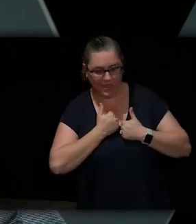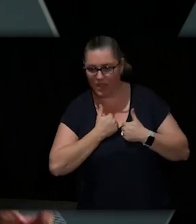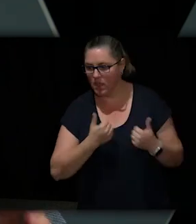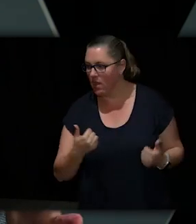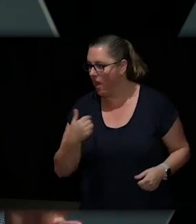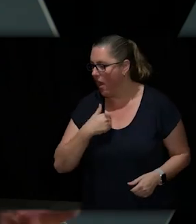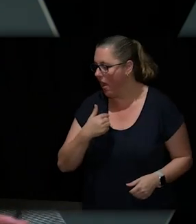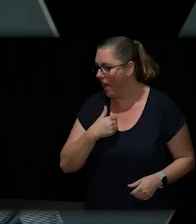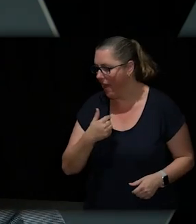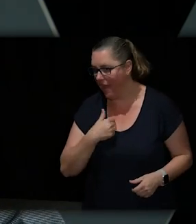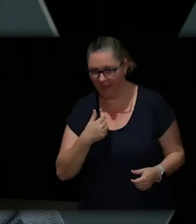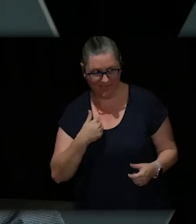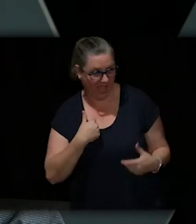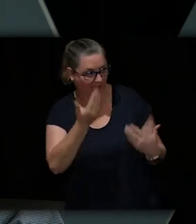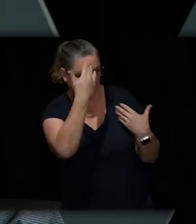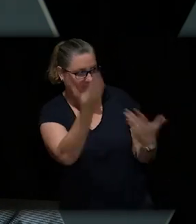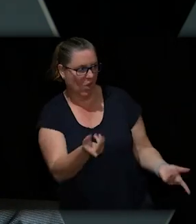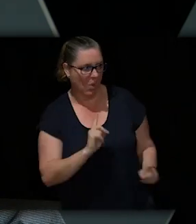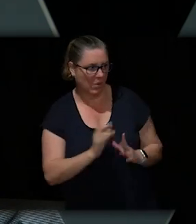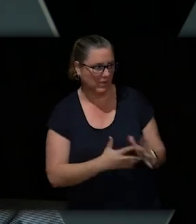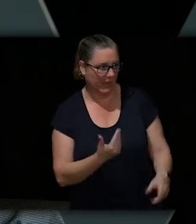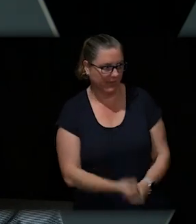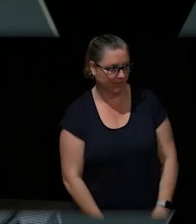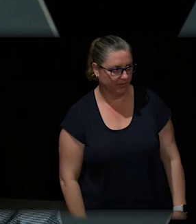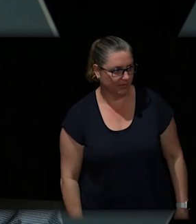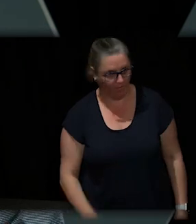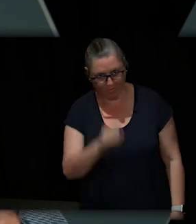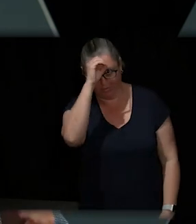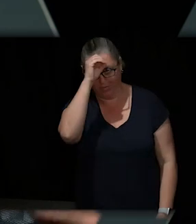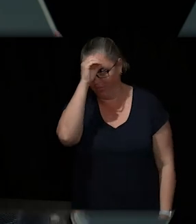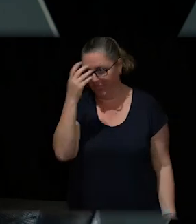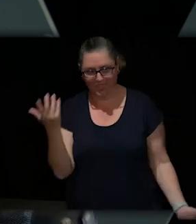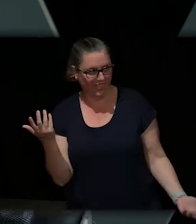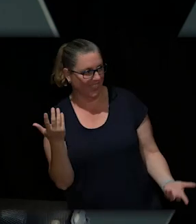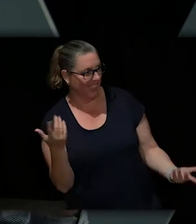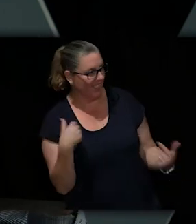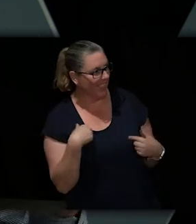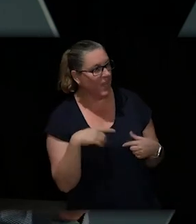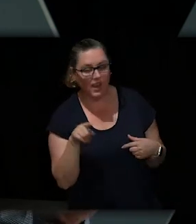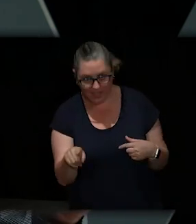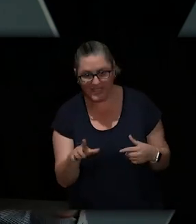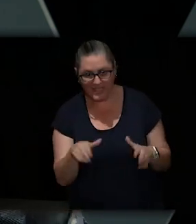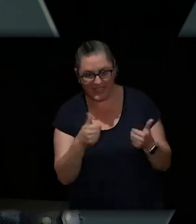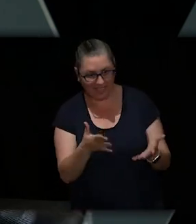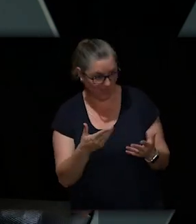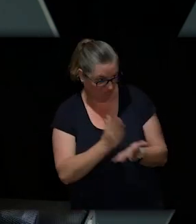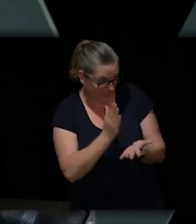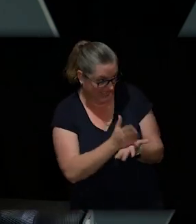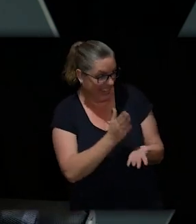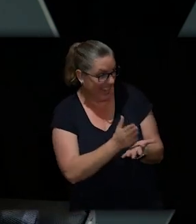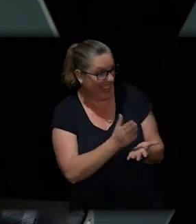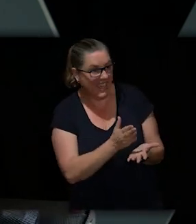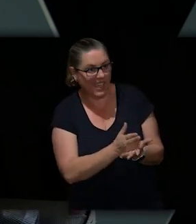I had no idea what I was doing. And I assumed that, to give you a sense of how much I had no idea what I was doing, my very